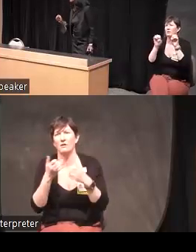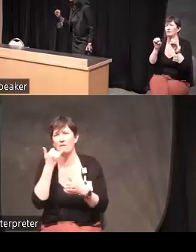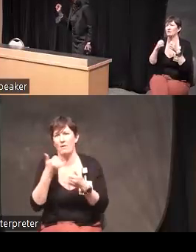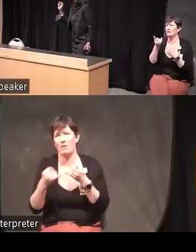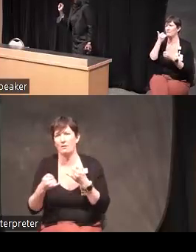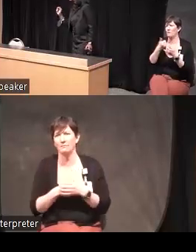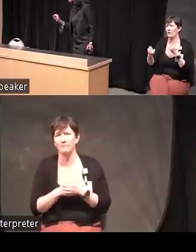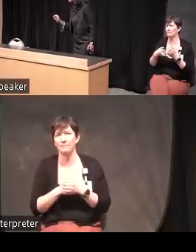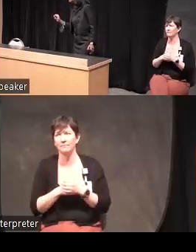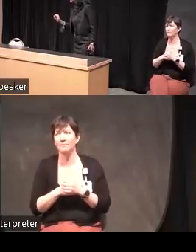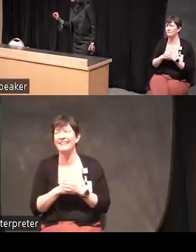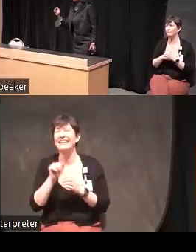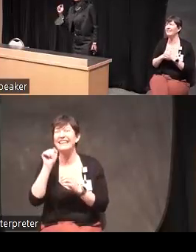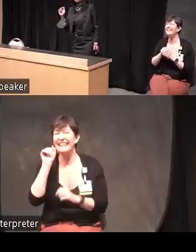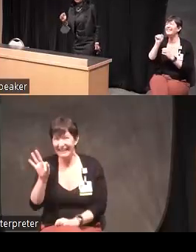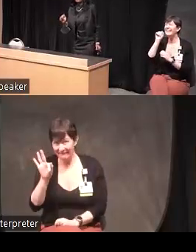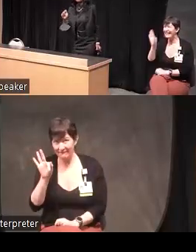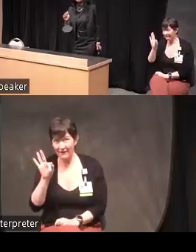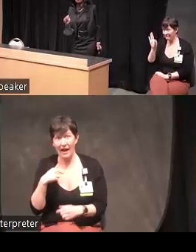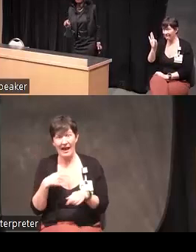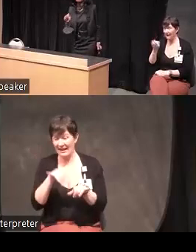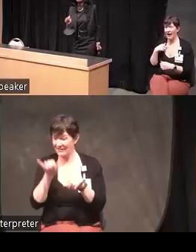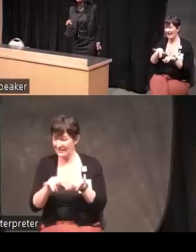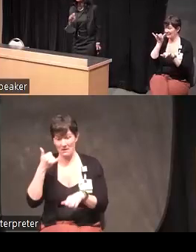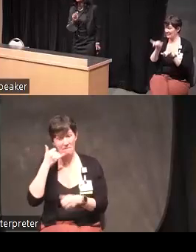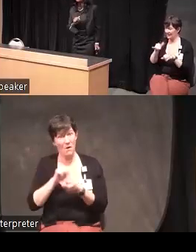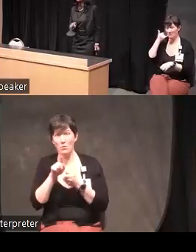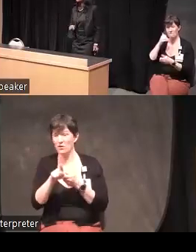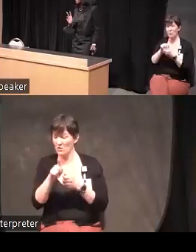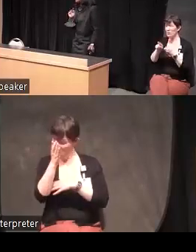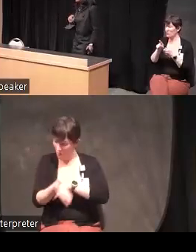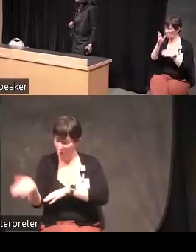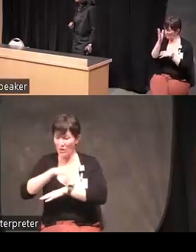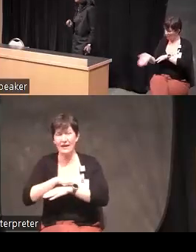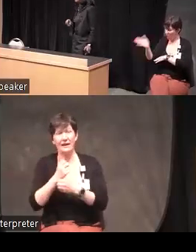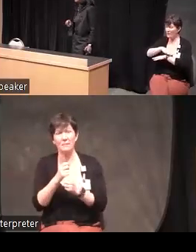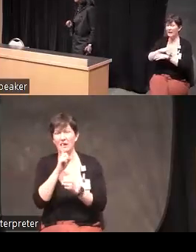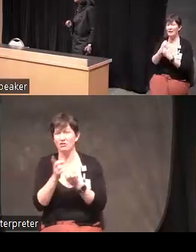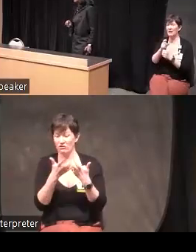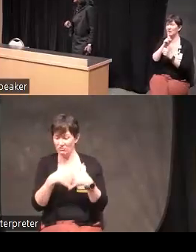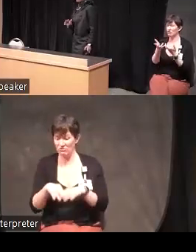says, if I have to stay on the phone with you all afternoon to make this right, I will do so.